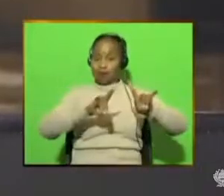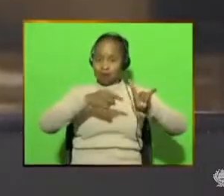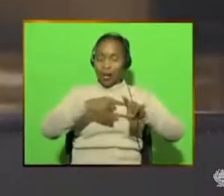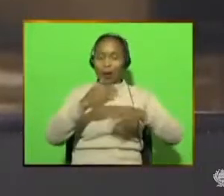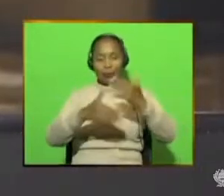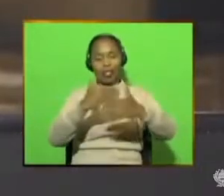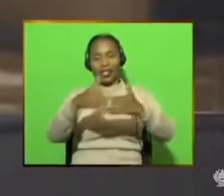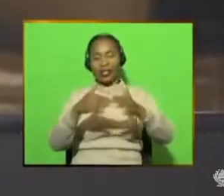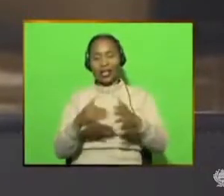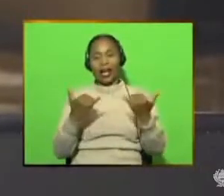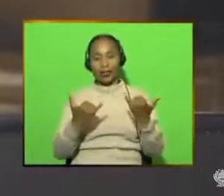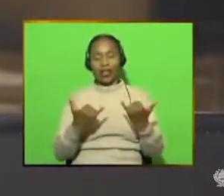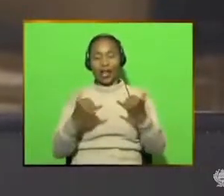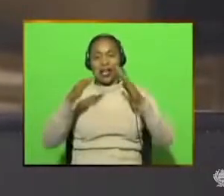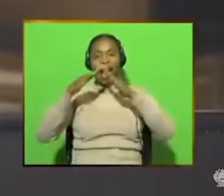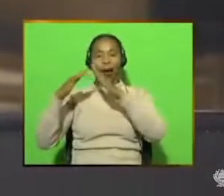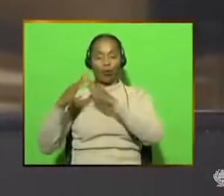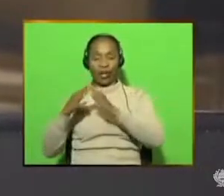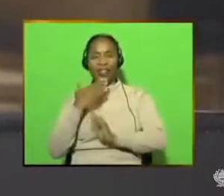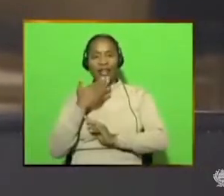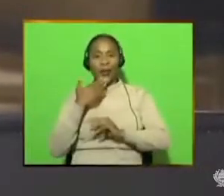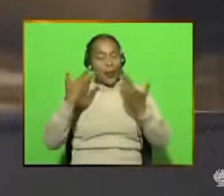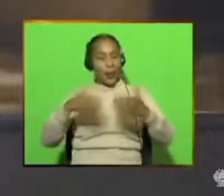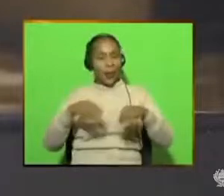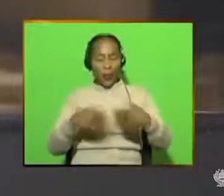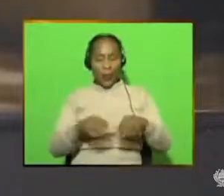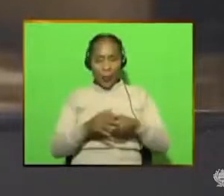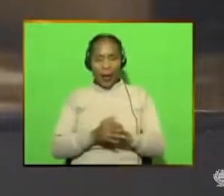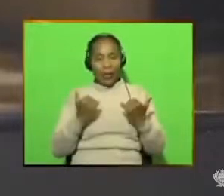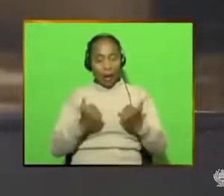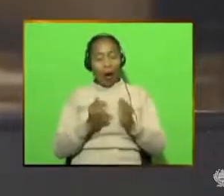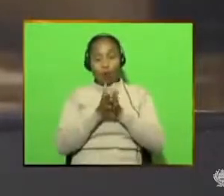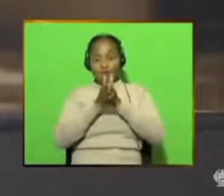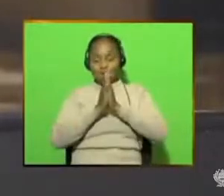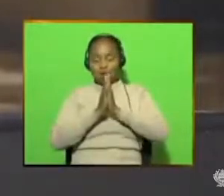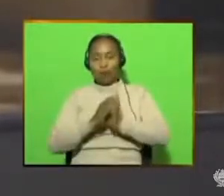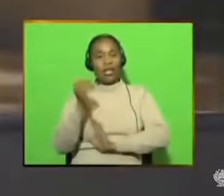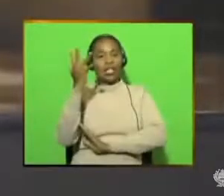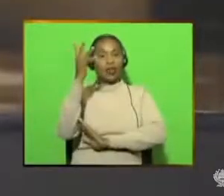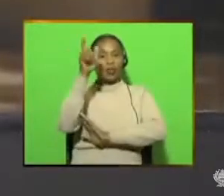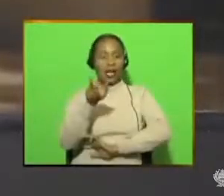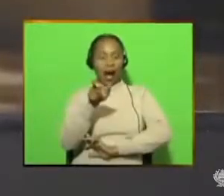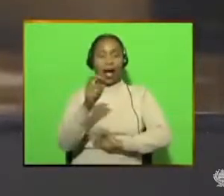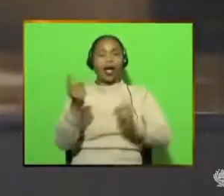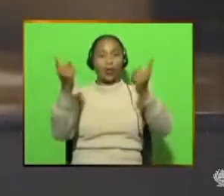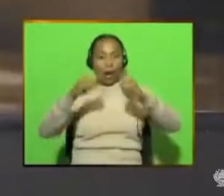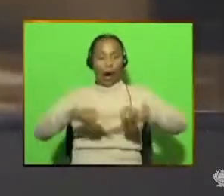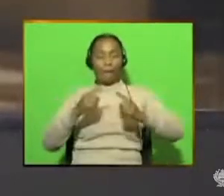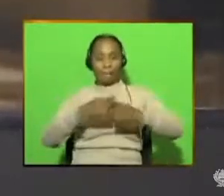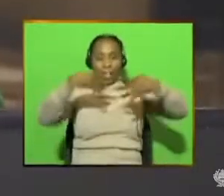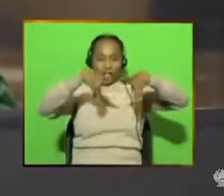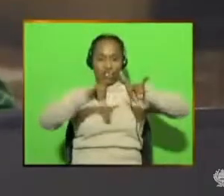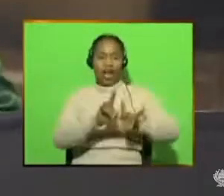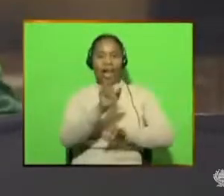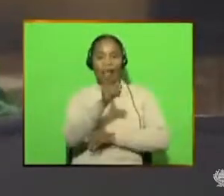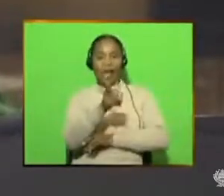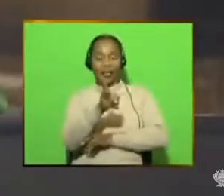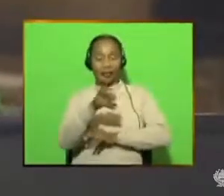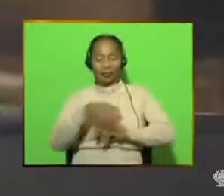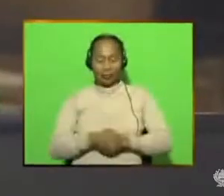House. Thank you very much. I now request the Speaker to take the chair.